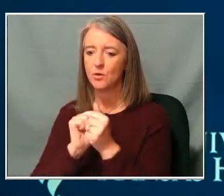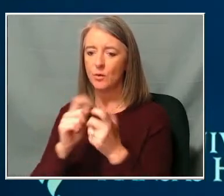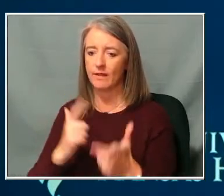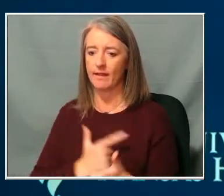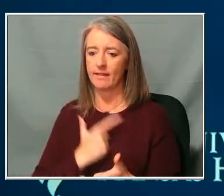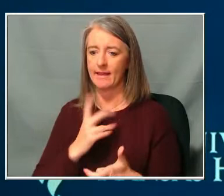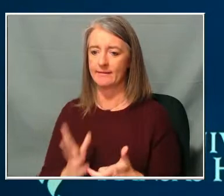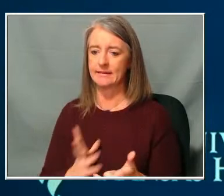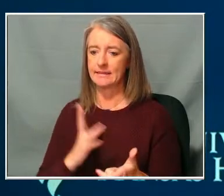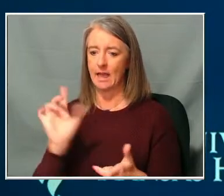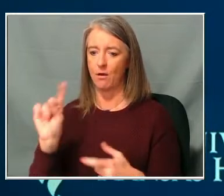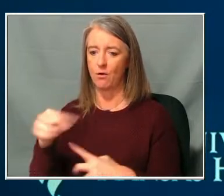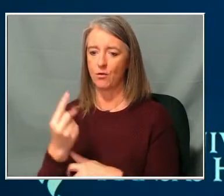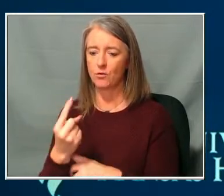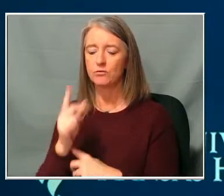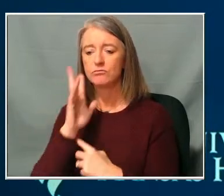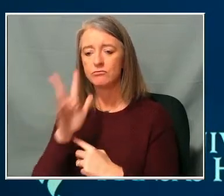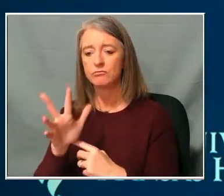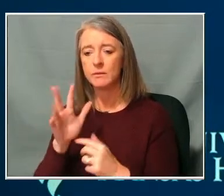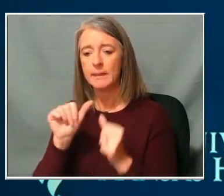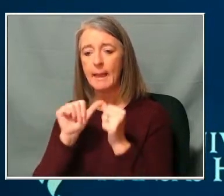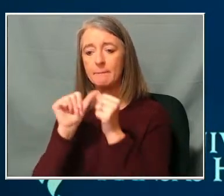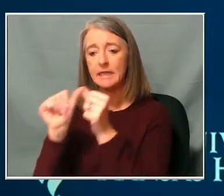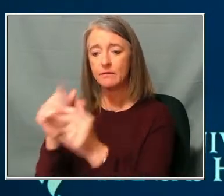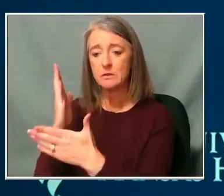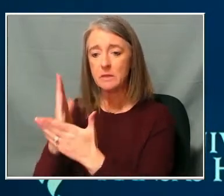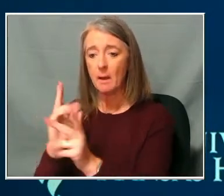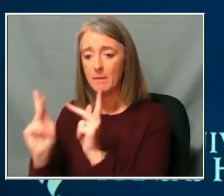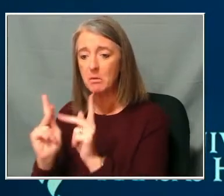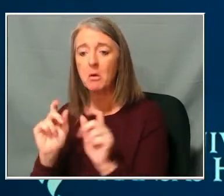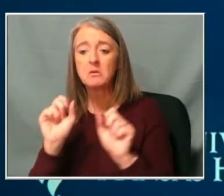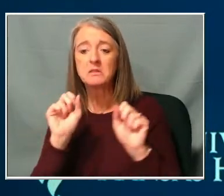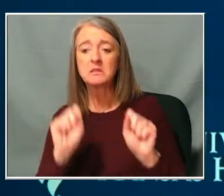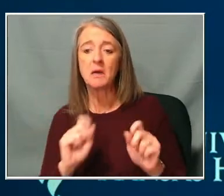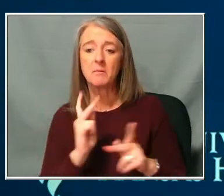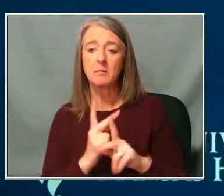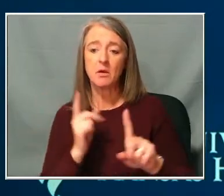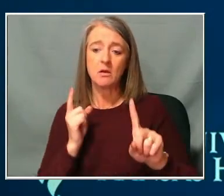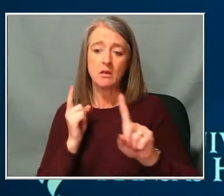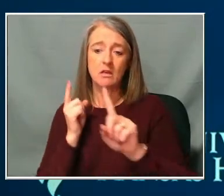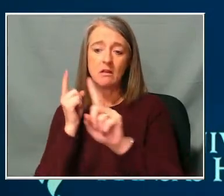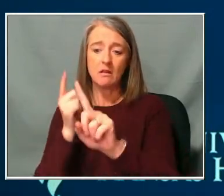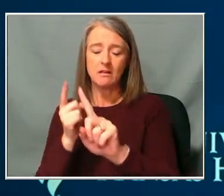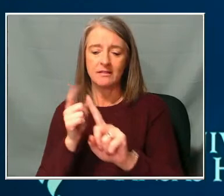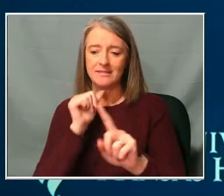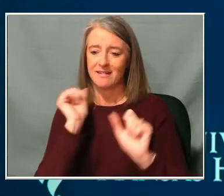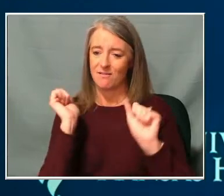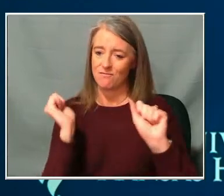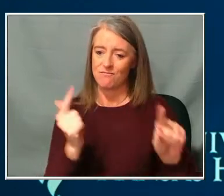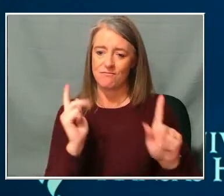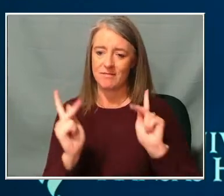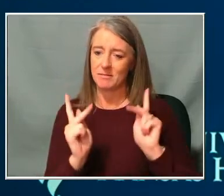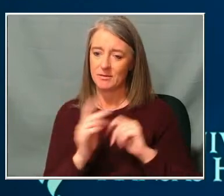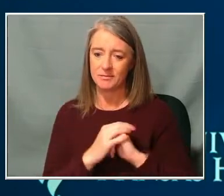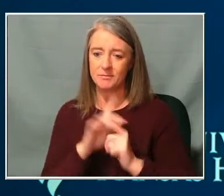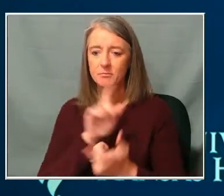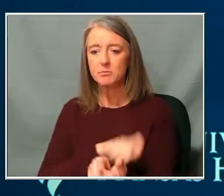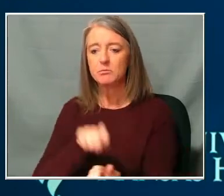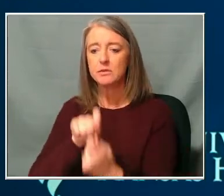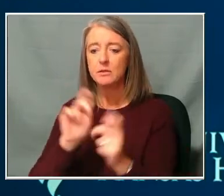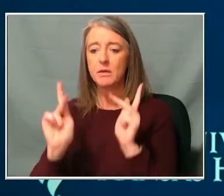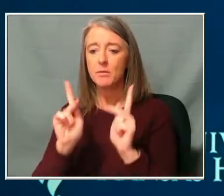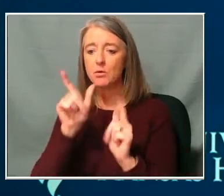alone. That can be attainable for some people, and some people are really striving for that, but it's not attainable for everyone, particularly people who have